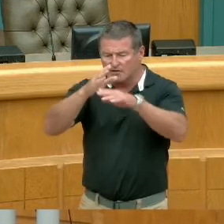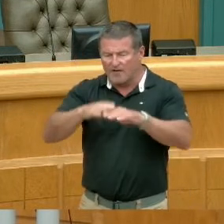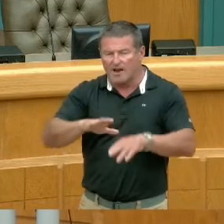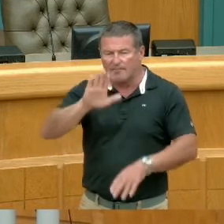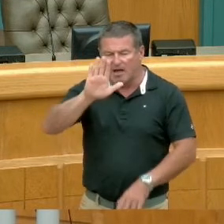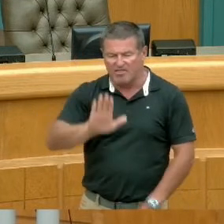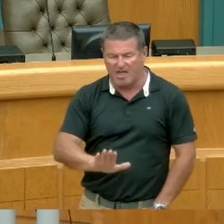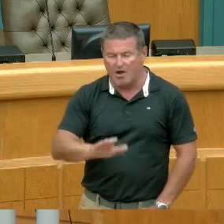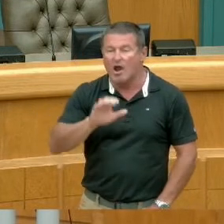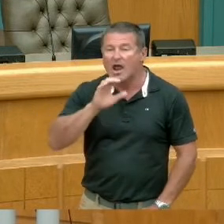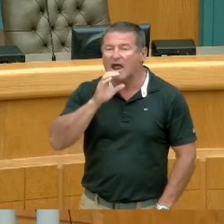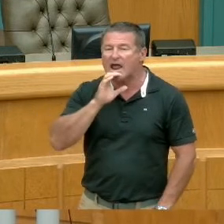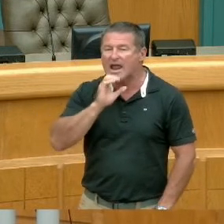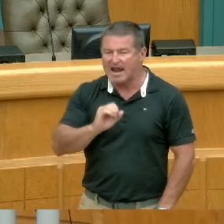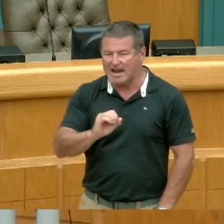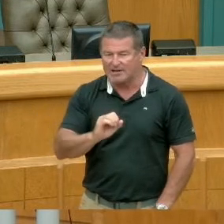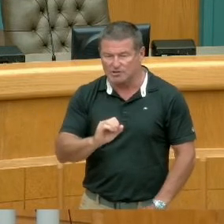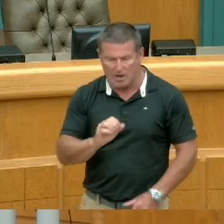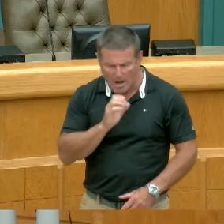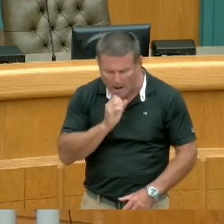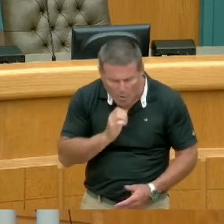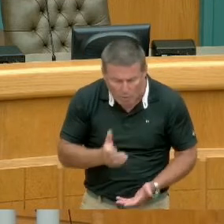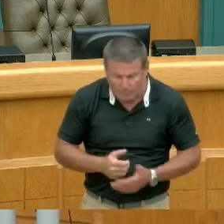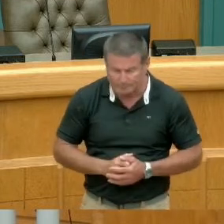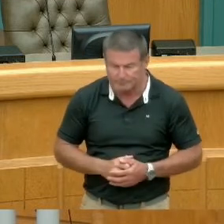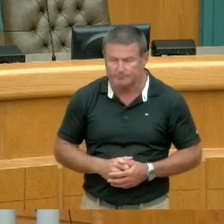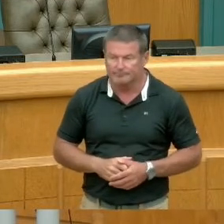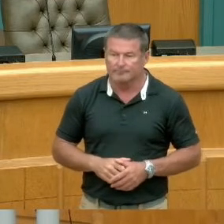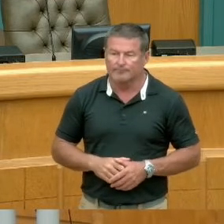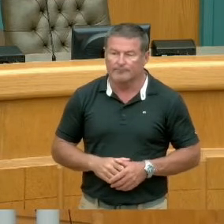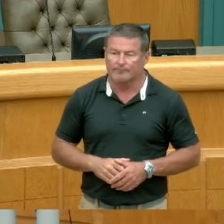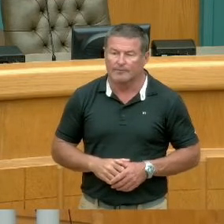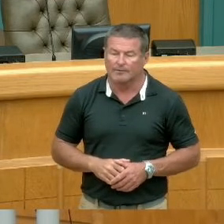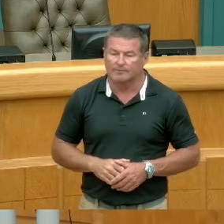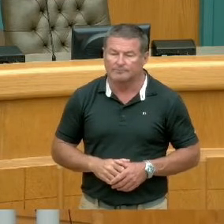the cases are, and it's been a long